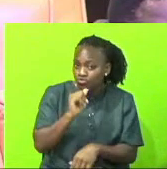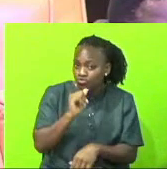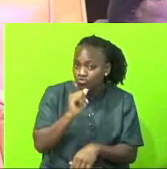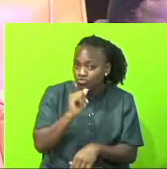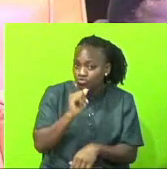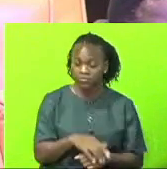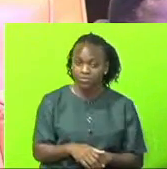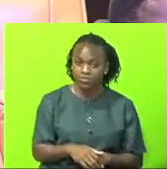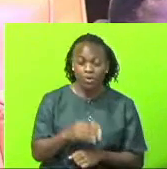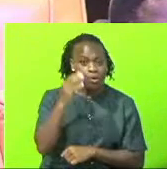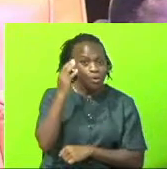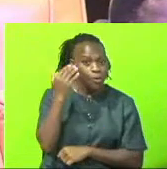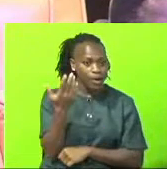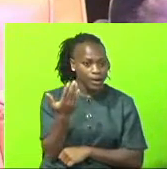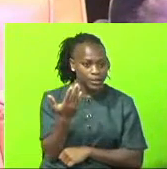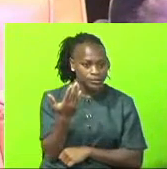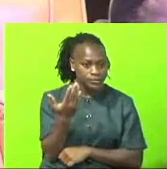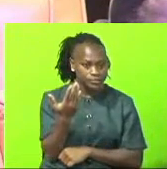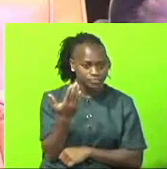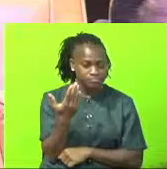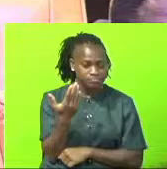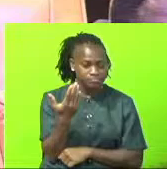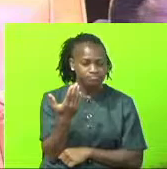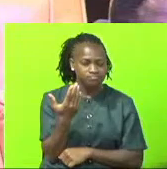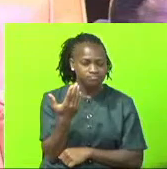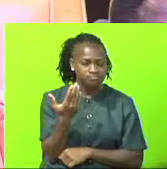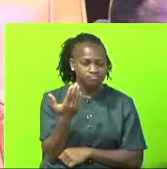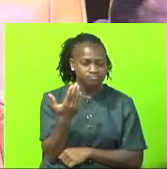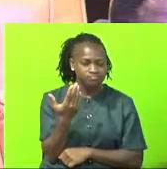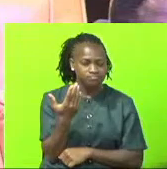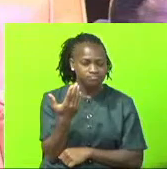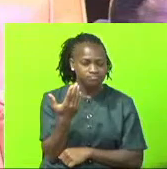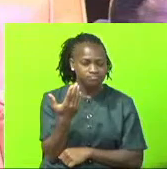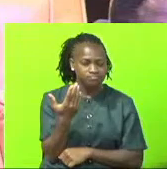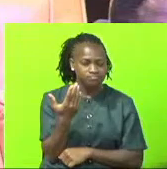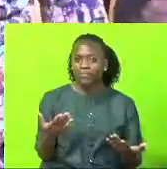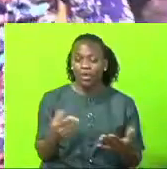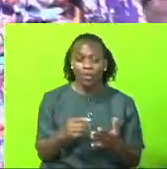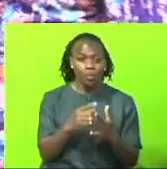Because the mischief that this provision seeks to cure is clear.